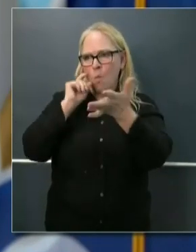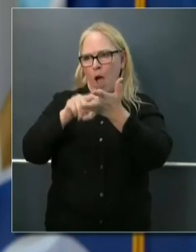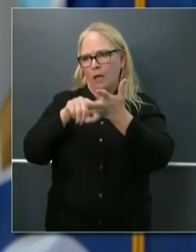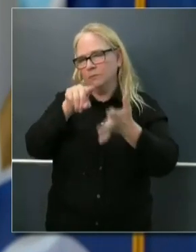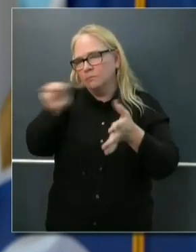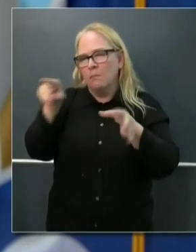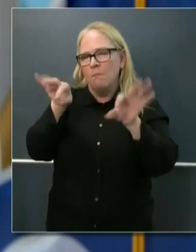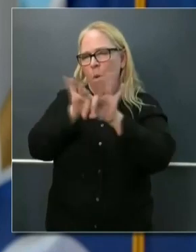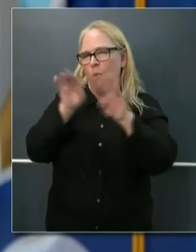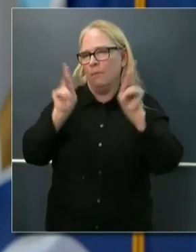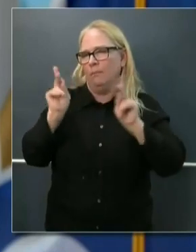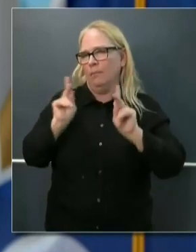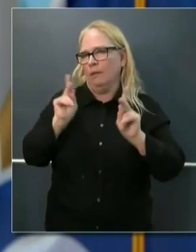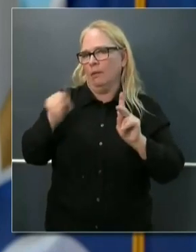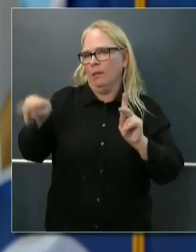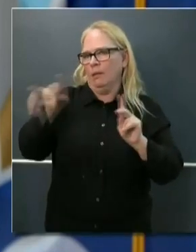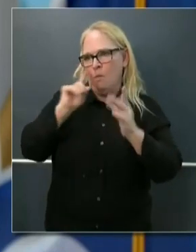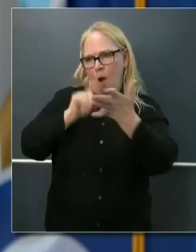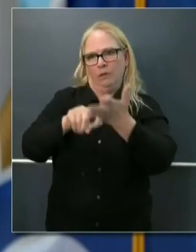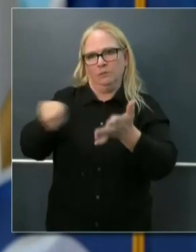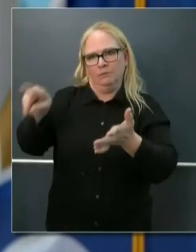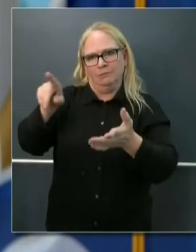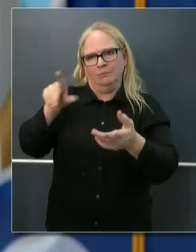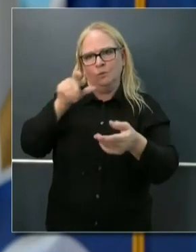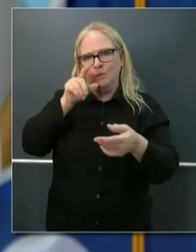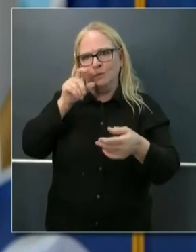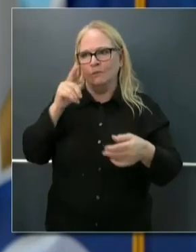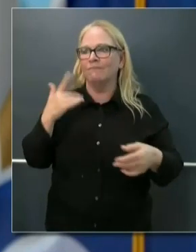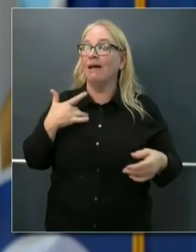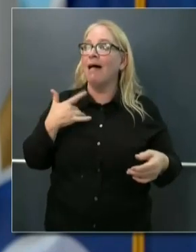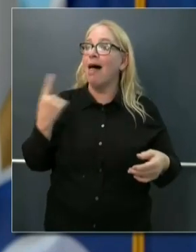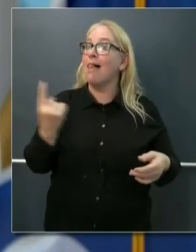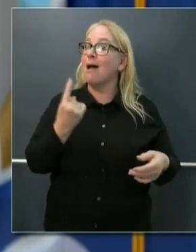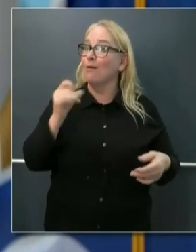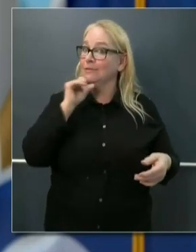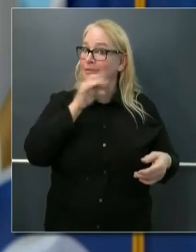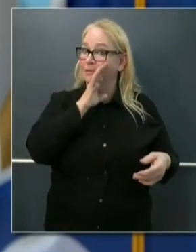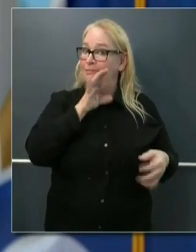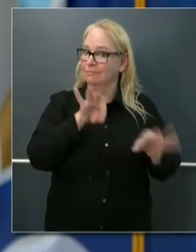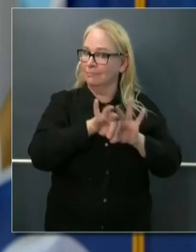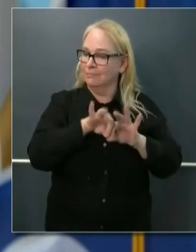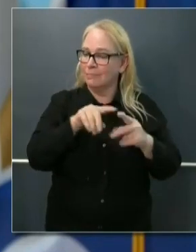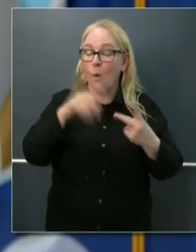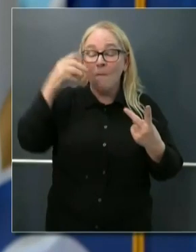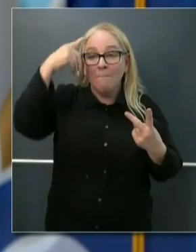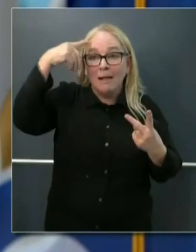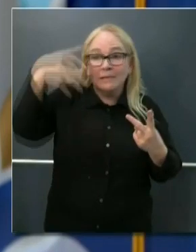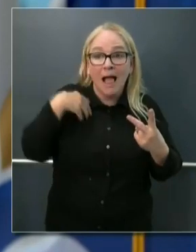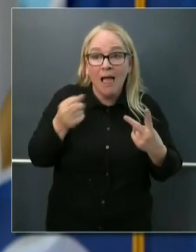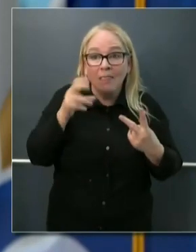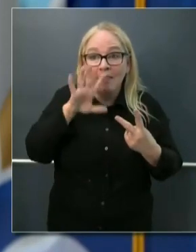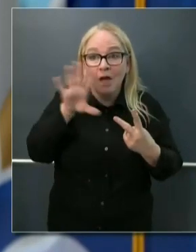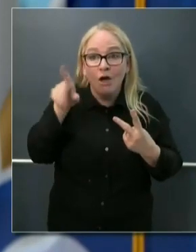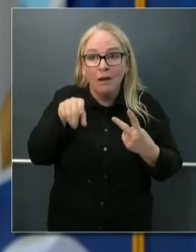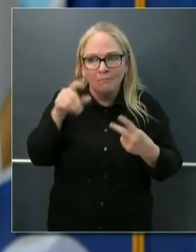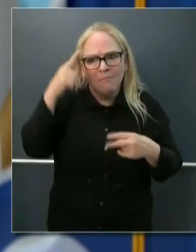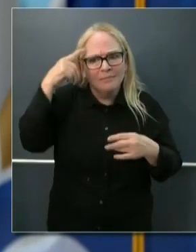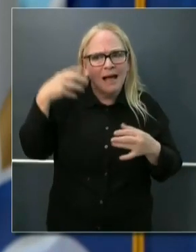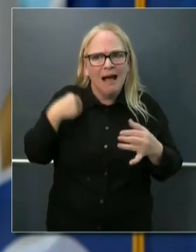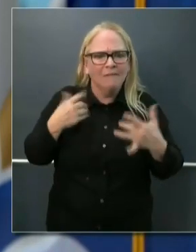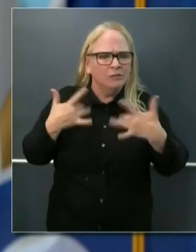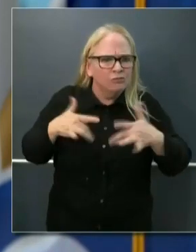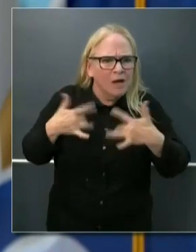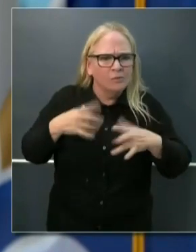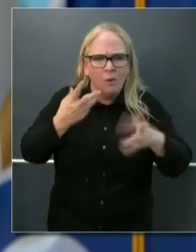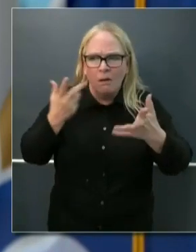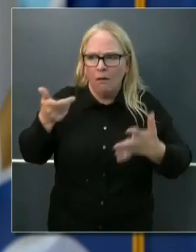addressing the needs of those socially isolated and their mental health needs, and that's what this friendship line was all about. And I just